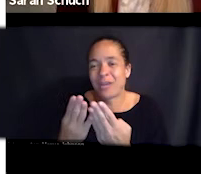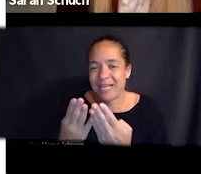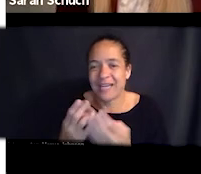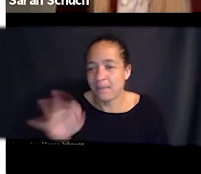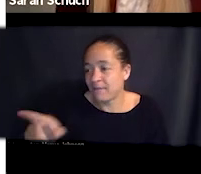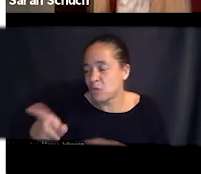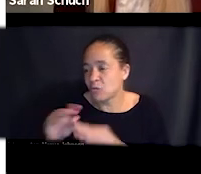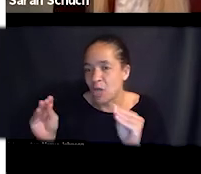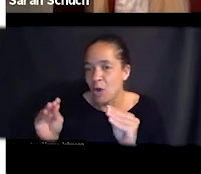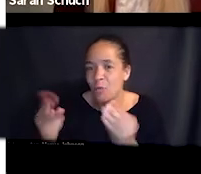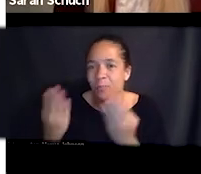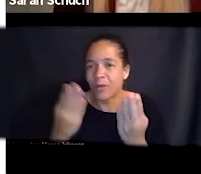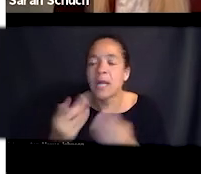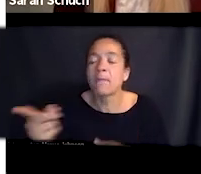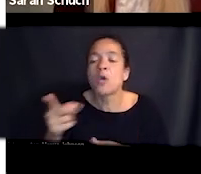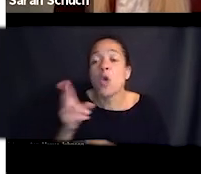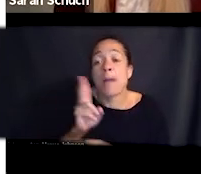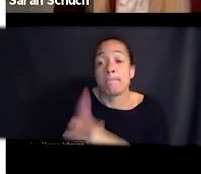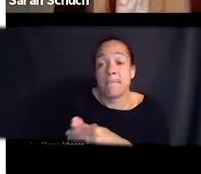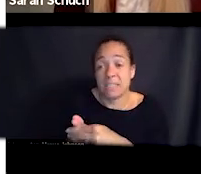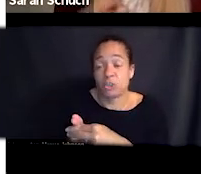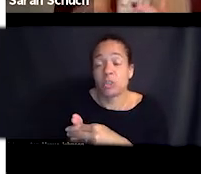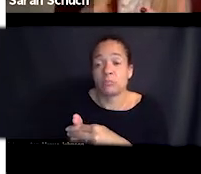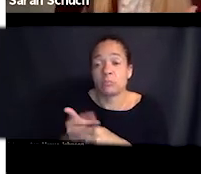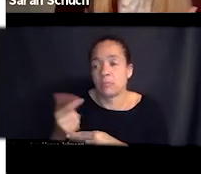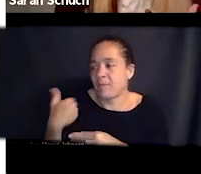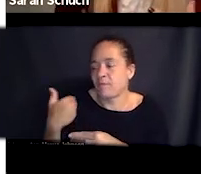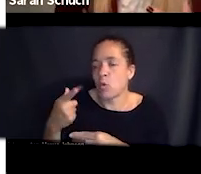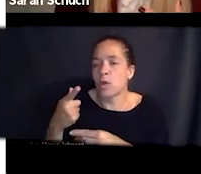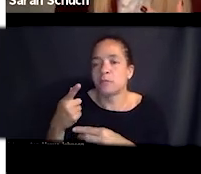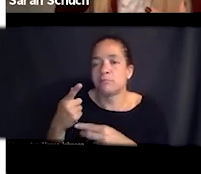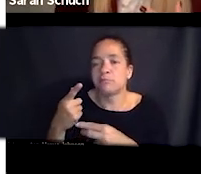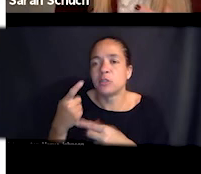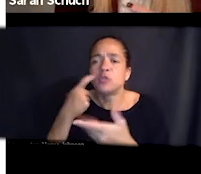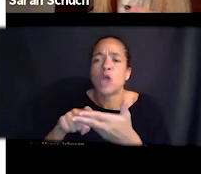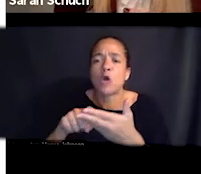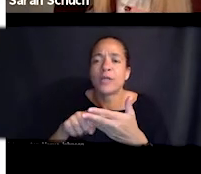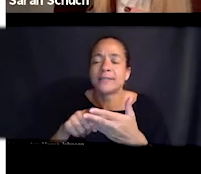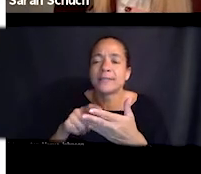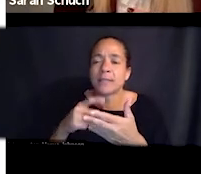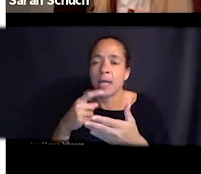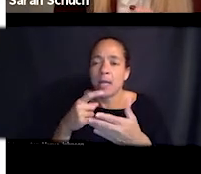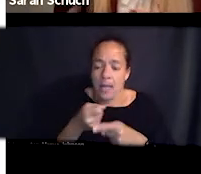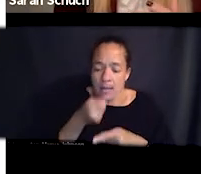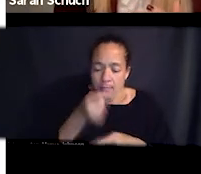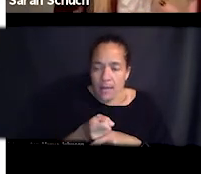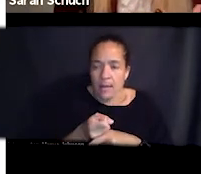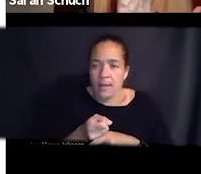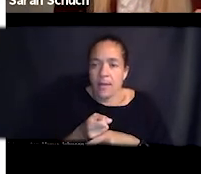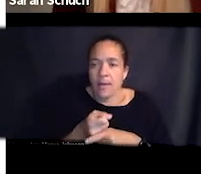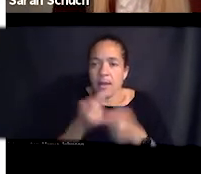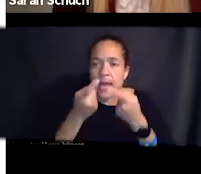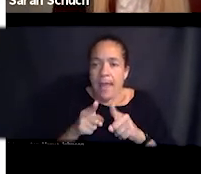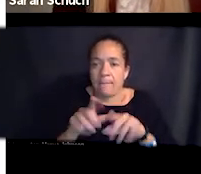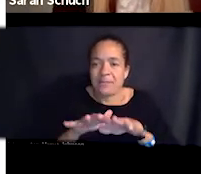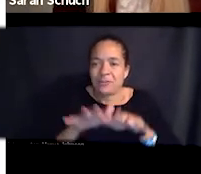can you talk a little bit, you've mentioned before that you saw kind of a ripple effect, that there was some, that the momentum was kind